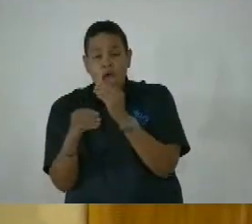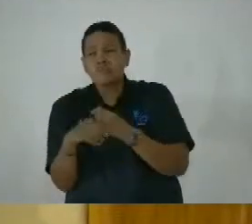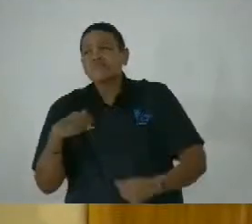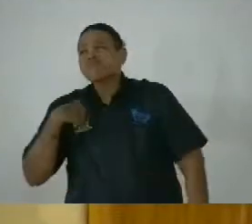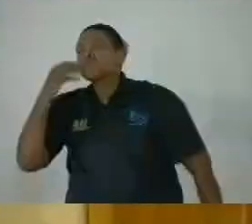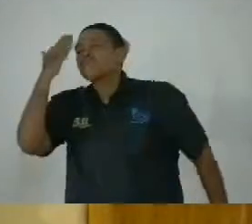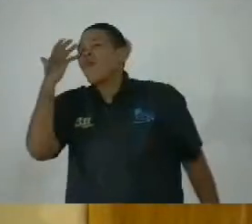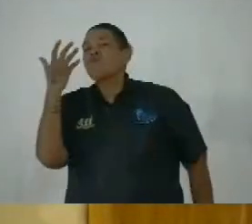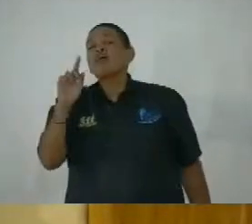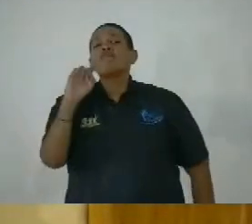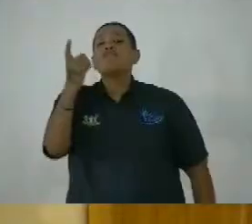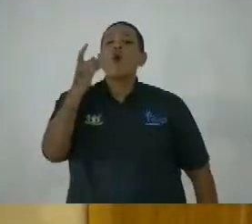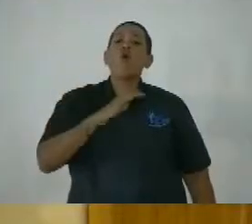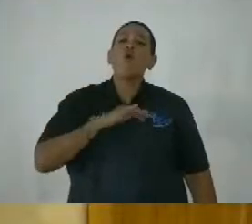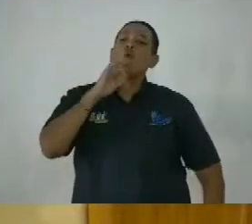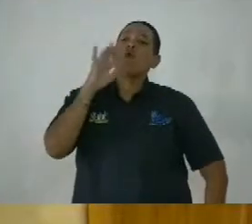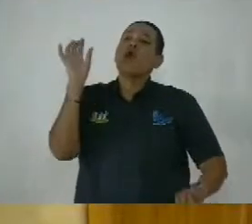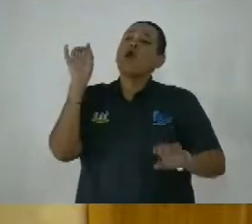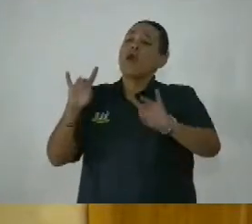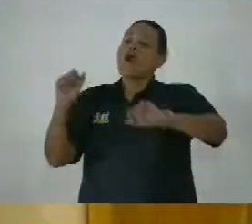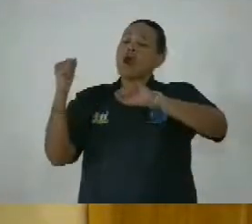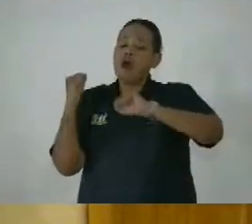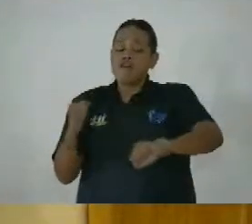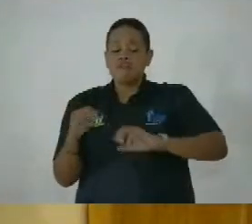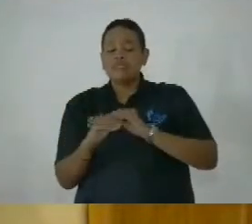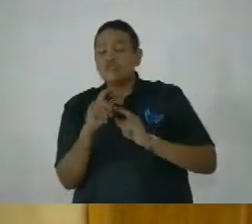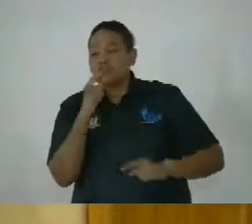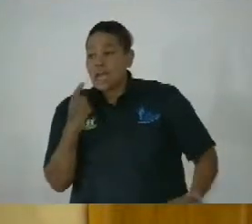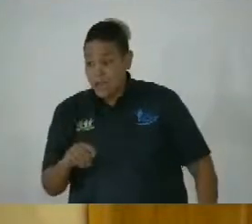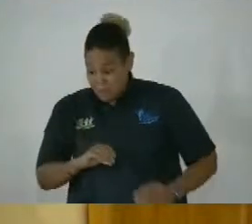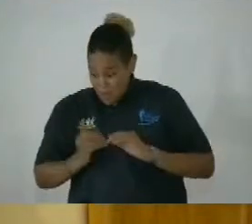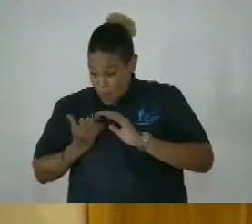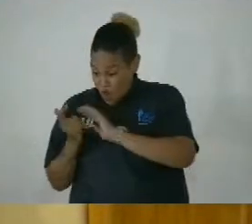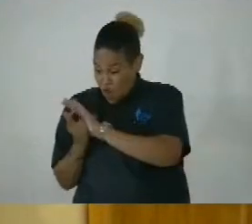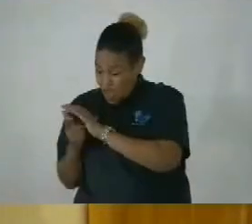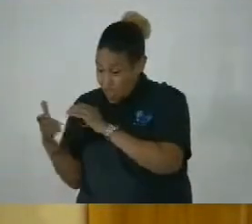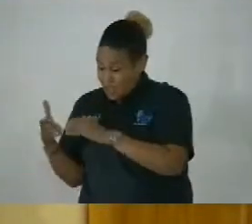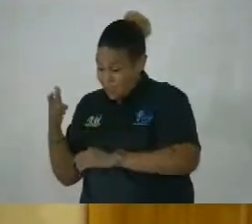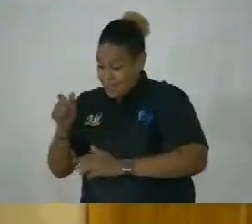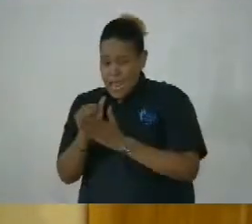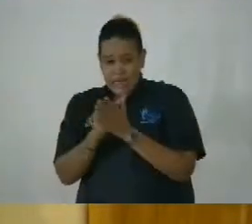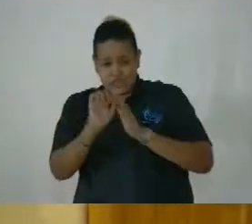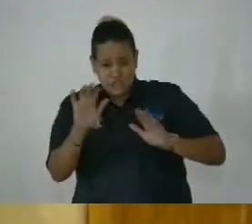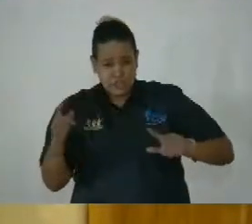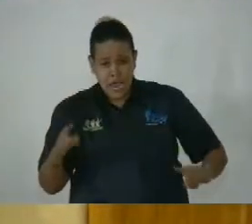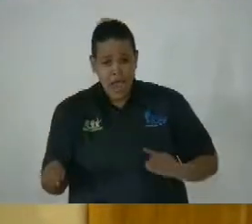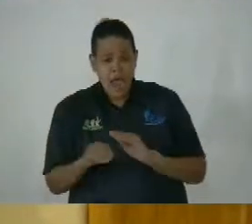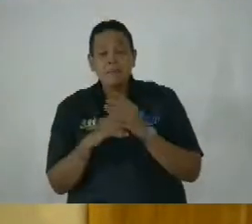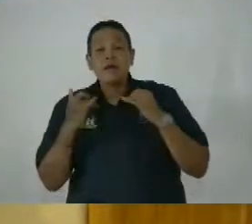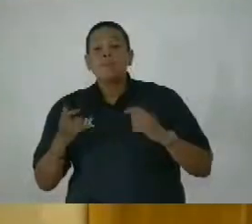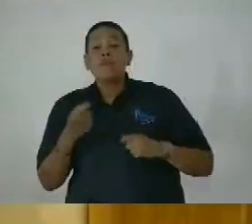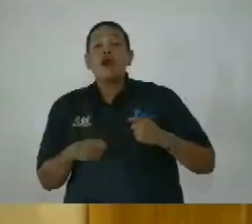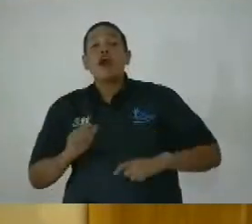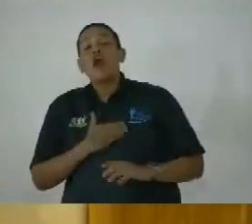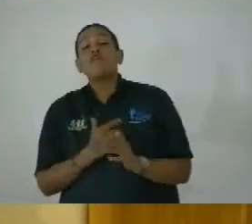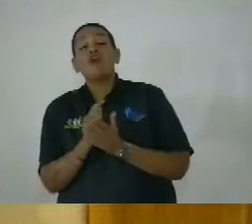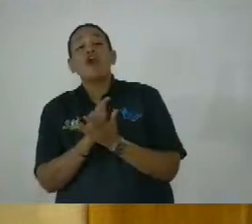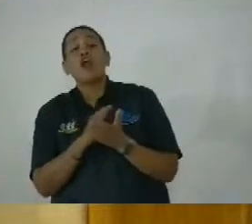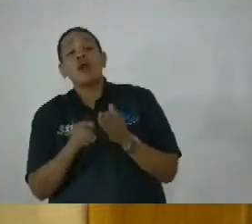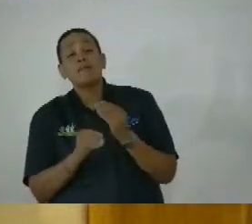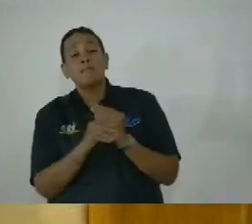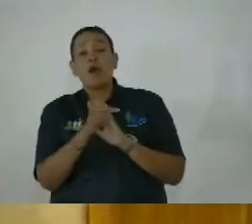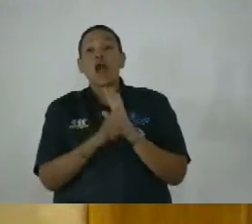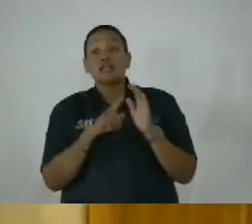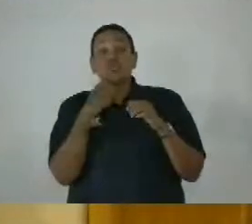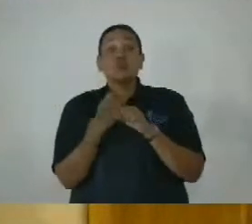the significant transformation that has taken place within our law enforcement agencies. and the modernization of our laws and policies